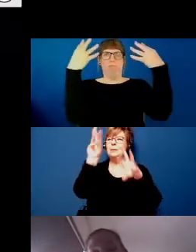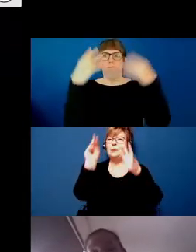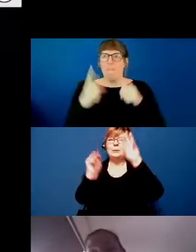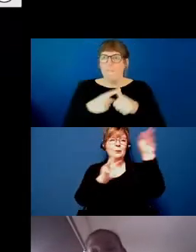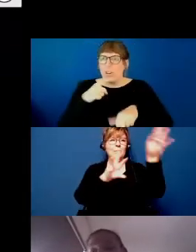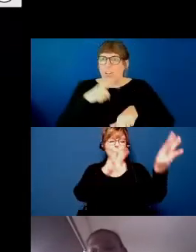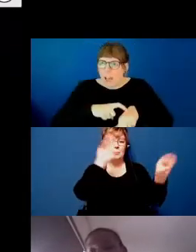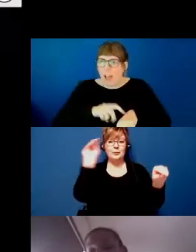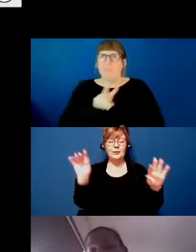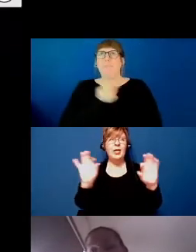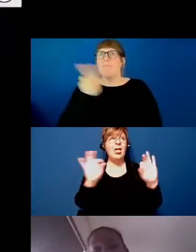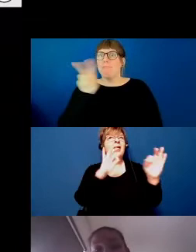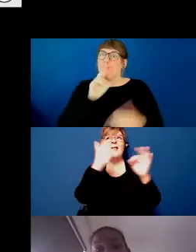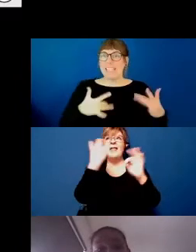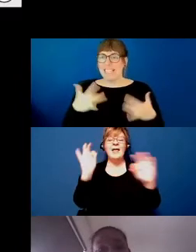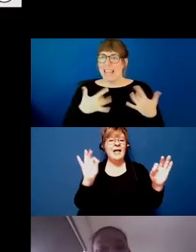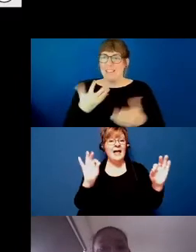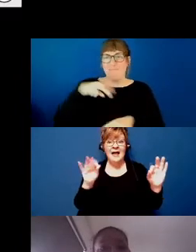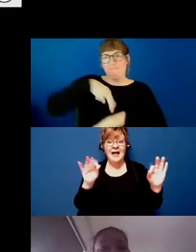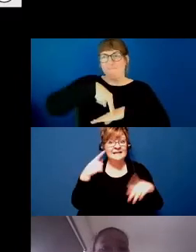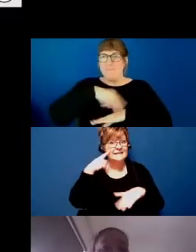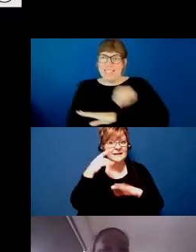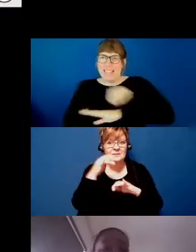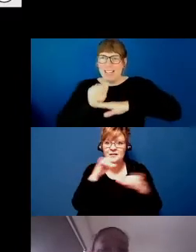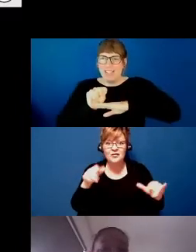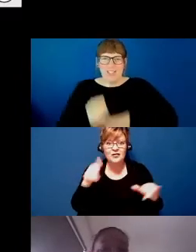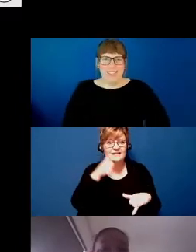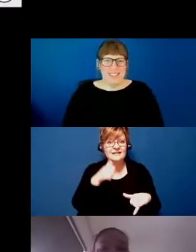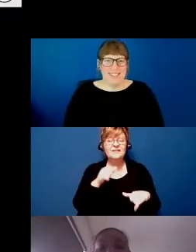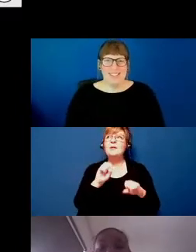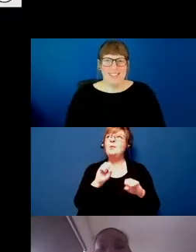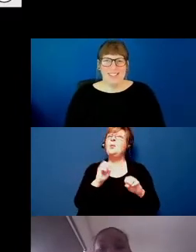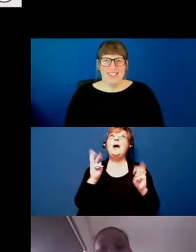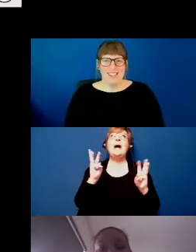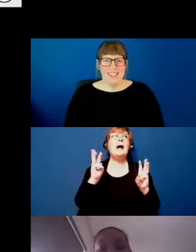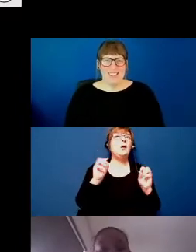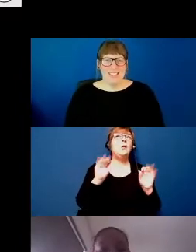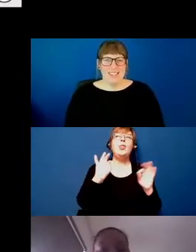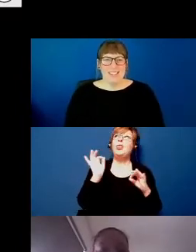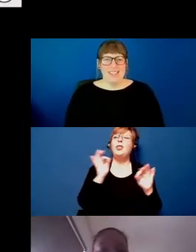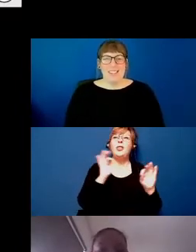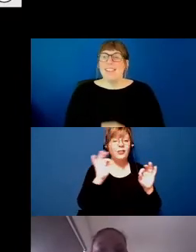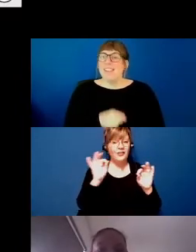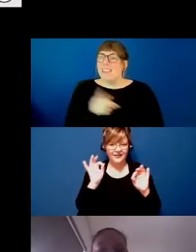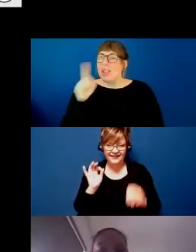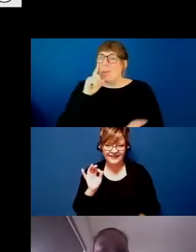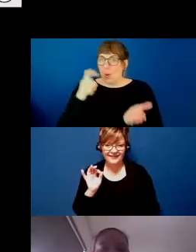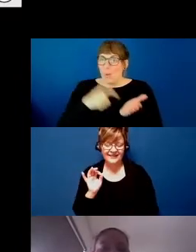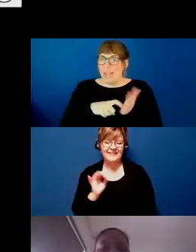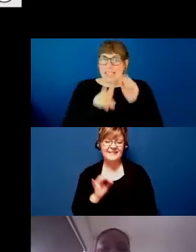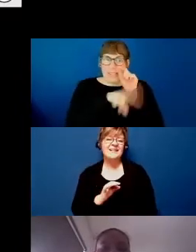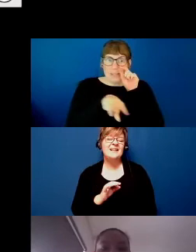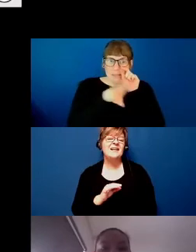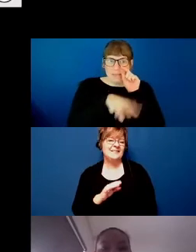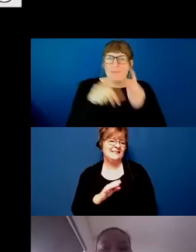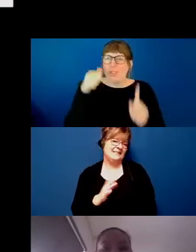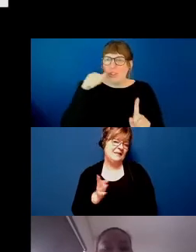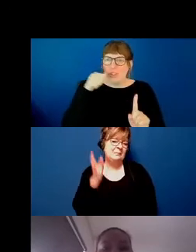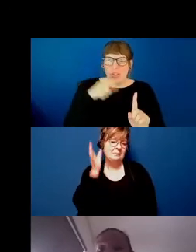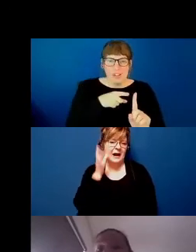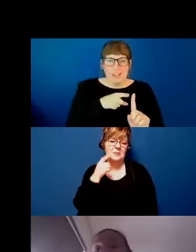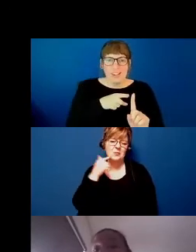before. So she was very excited about that. The other thing you'll notice sort of just as you're watching her is